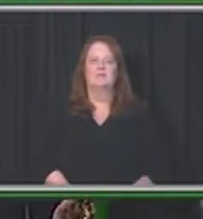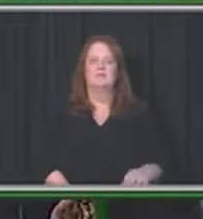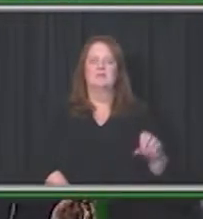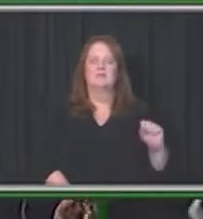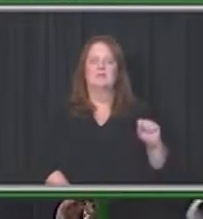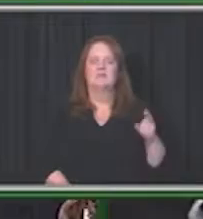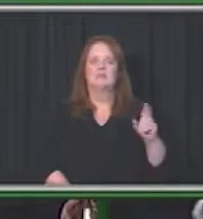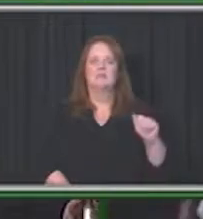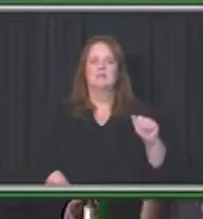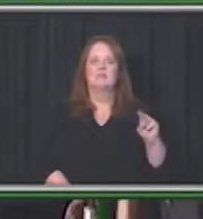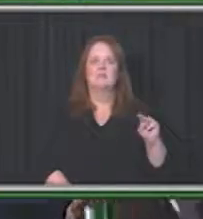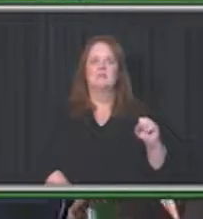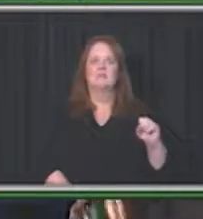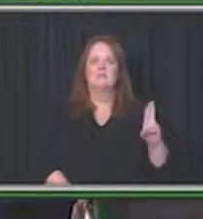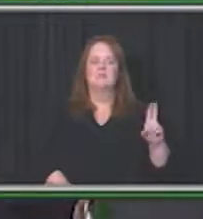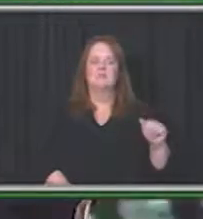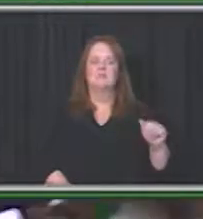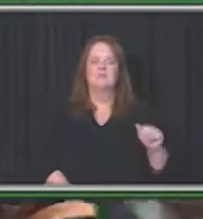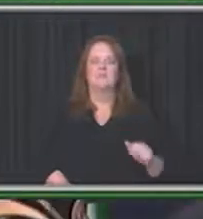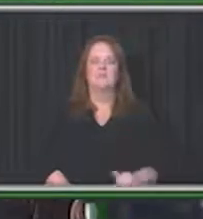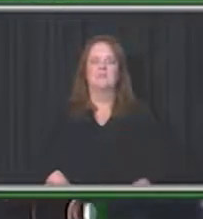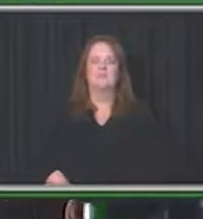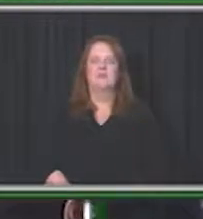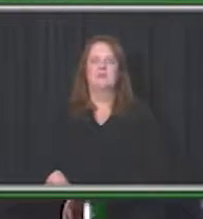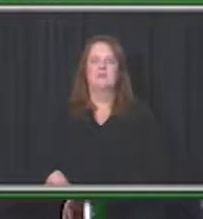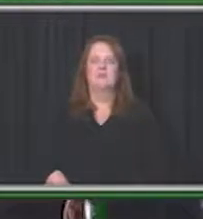Shua Mua.